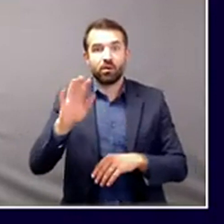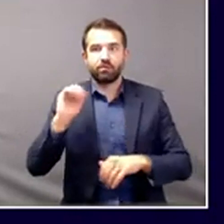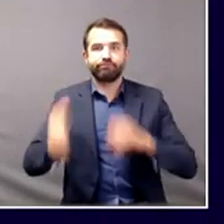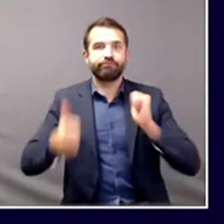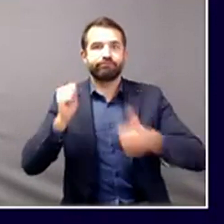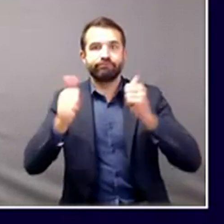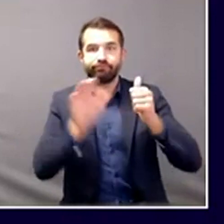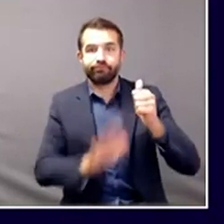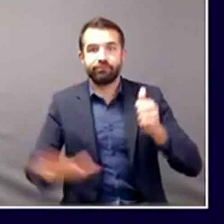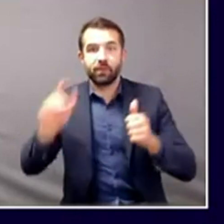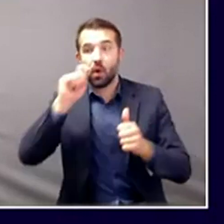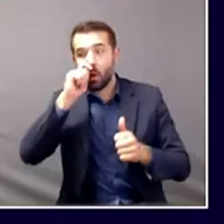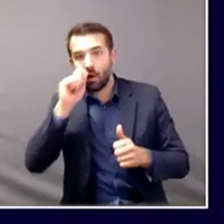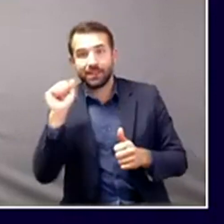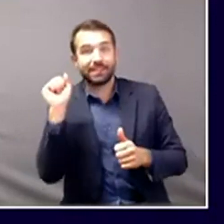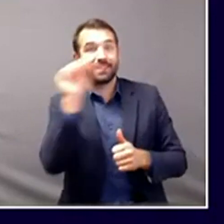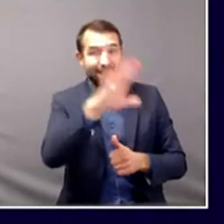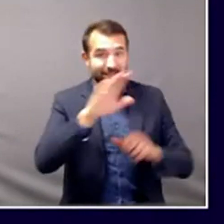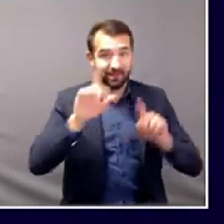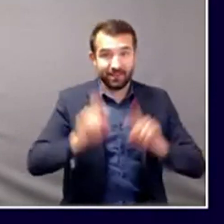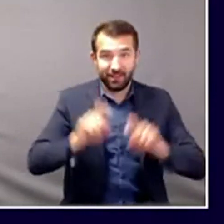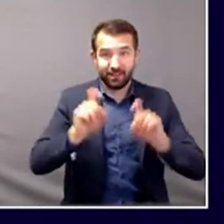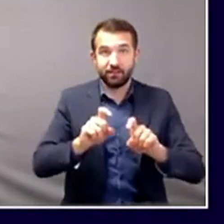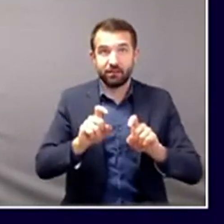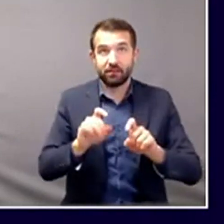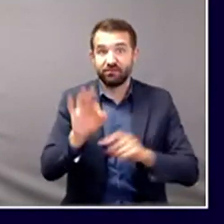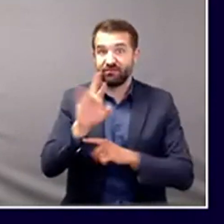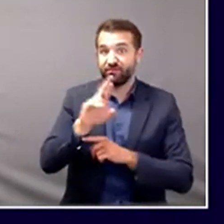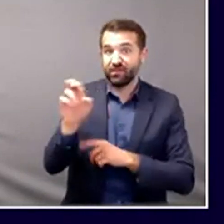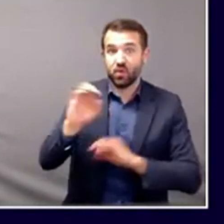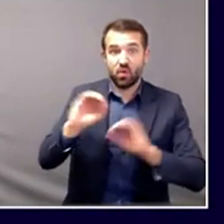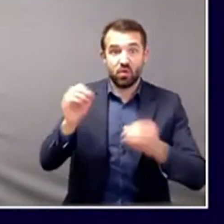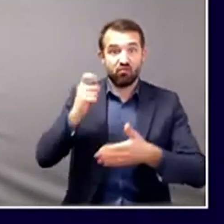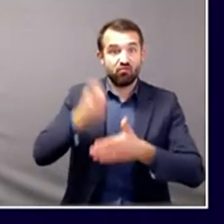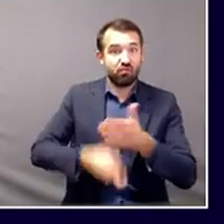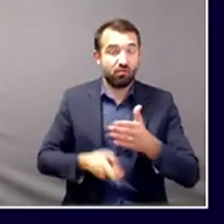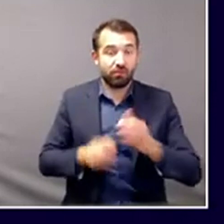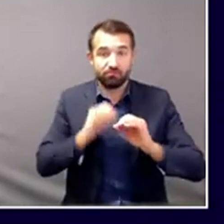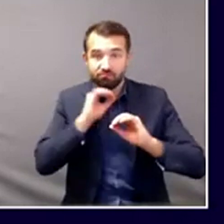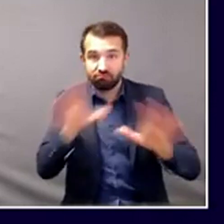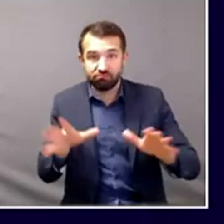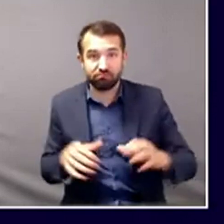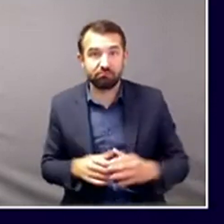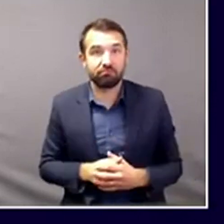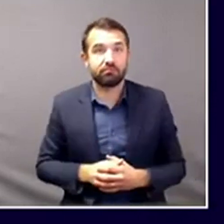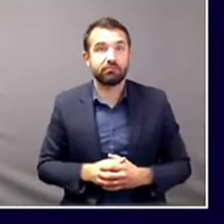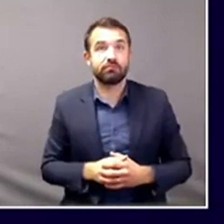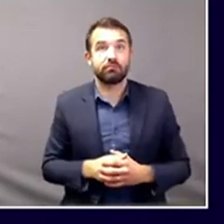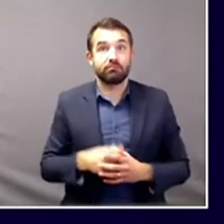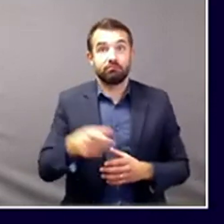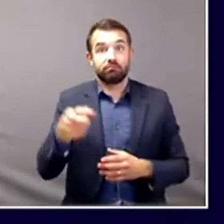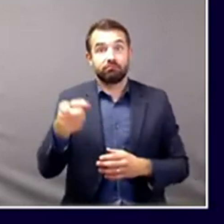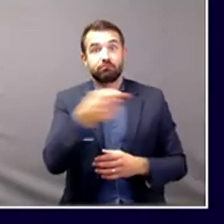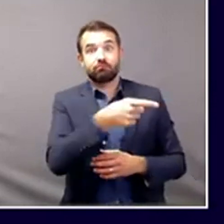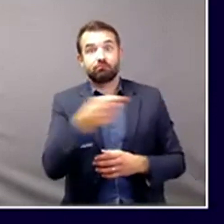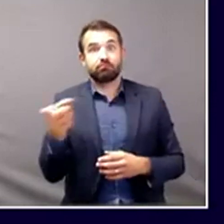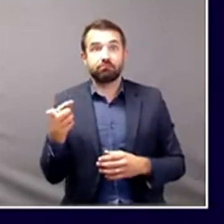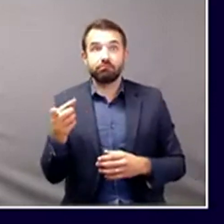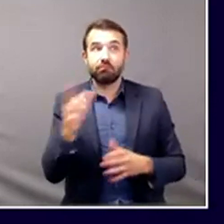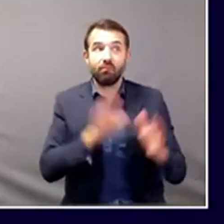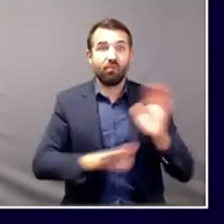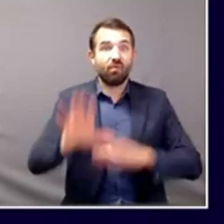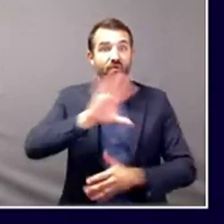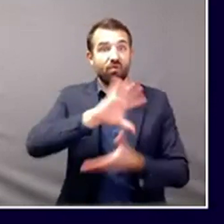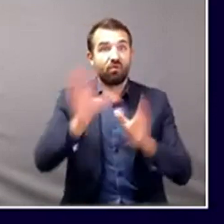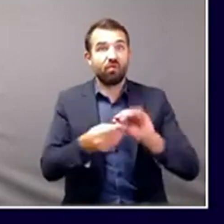offer molecular testing at no charge. Swab and send sites complement the roughly 40 sites throughout the state